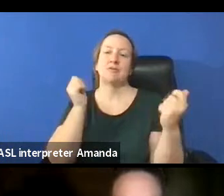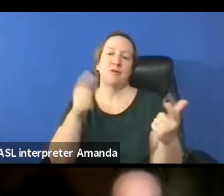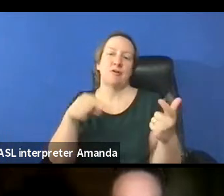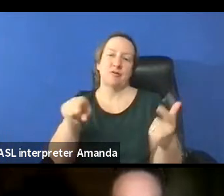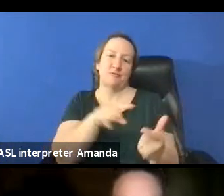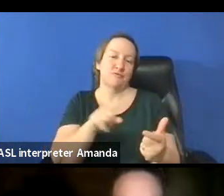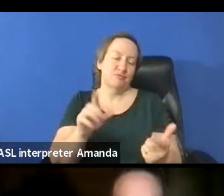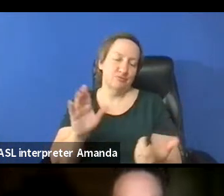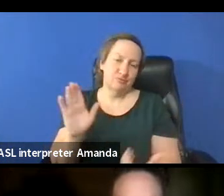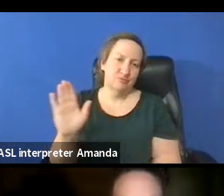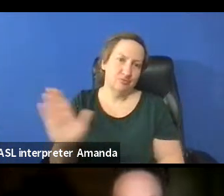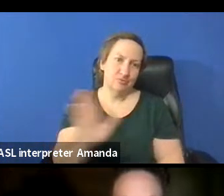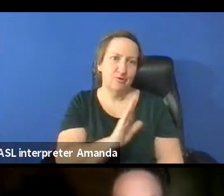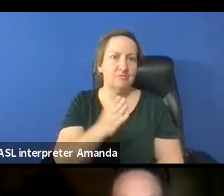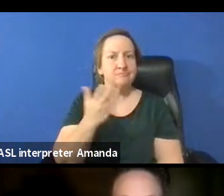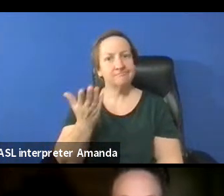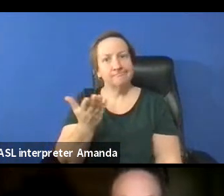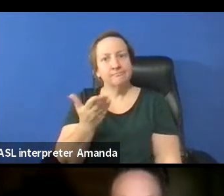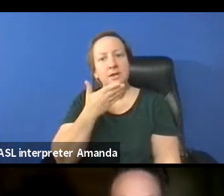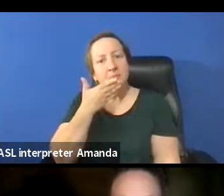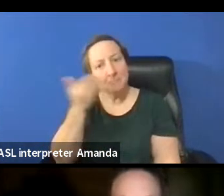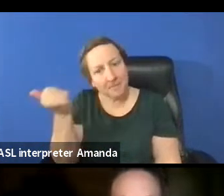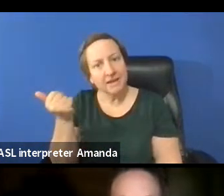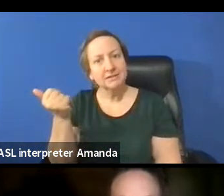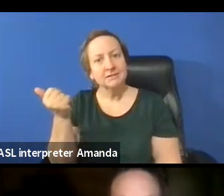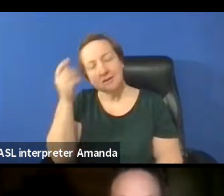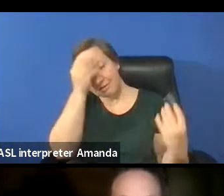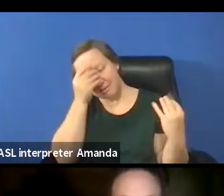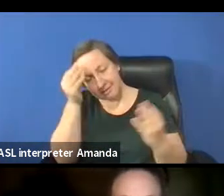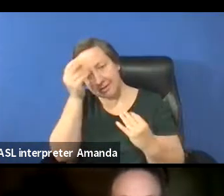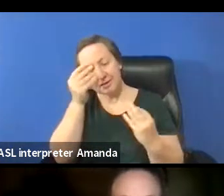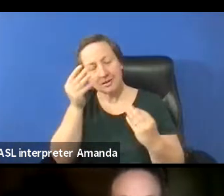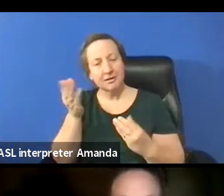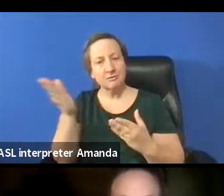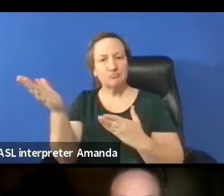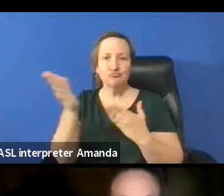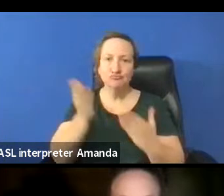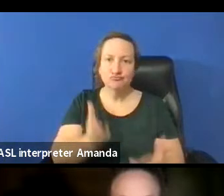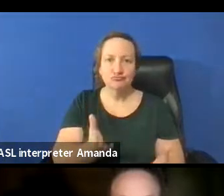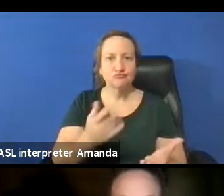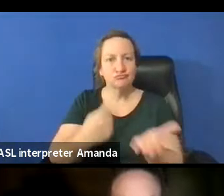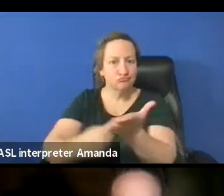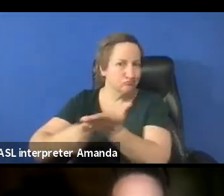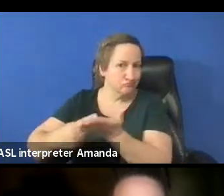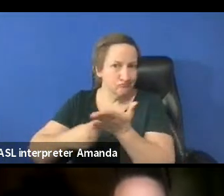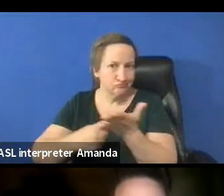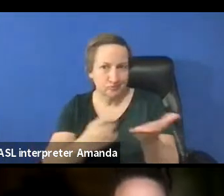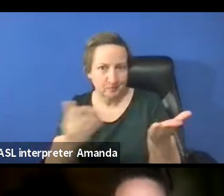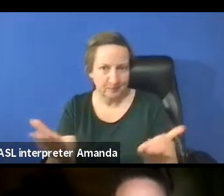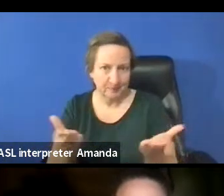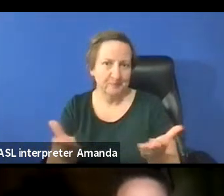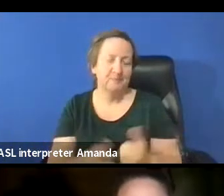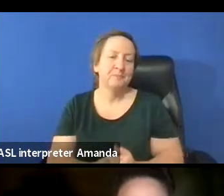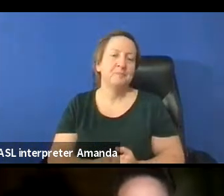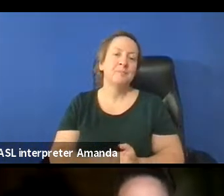Bring the best sort of thinking to the table here, and we'll